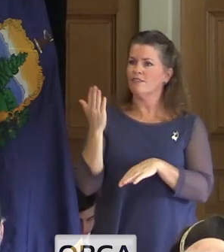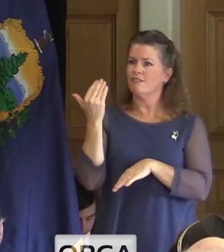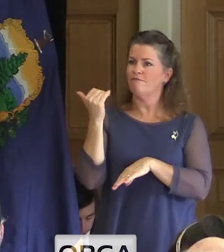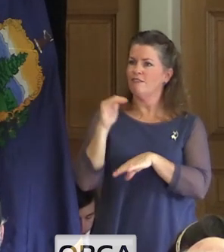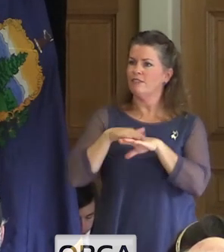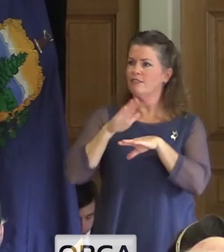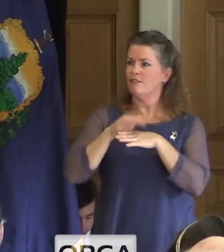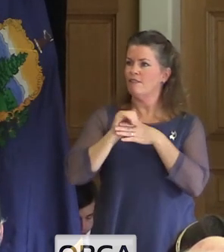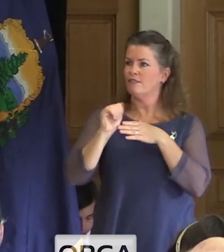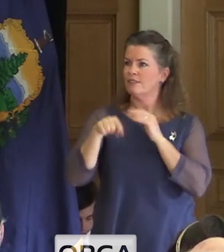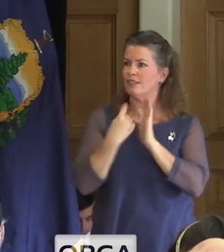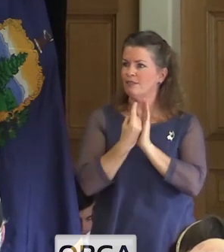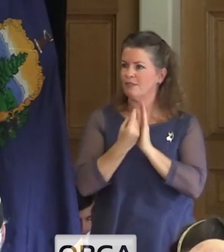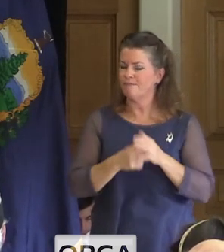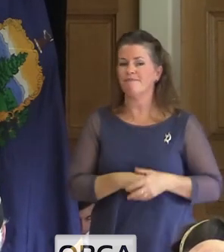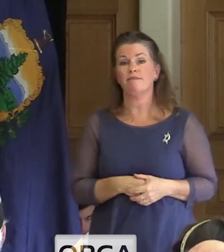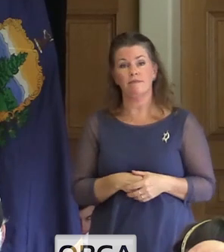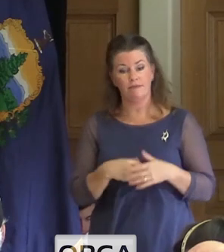So